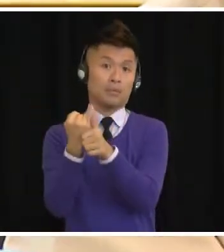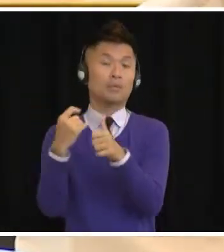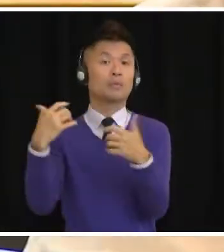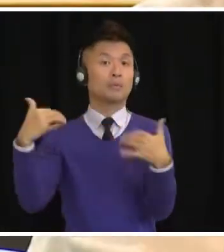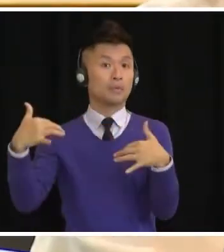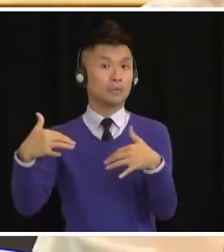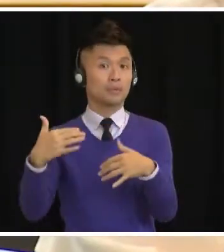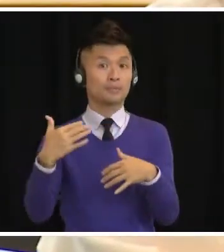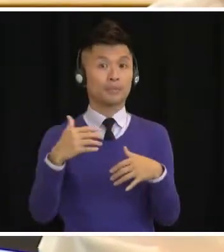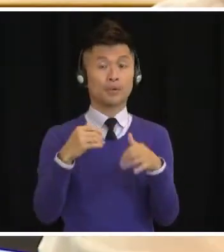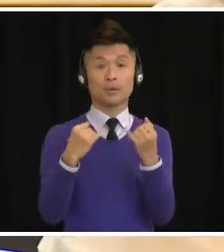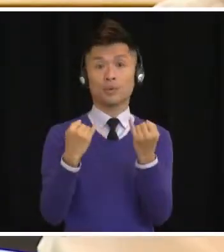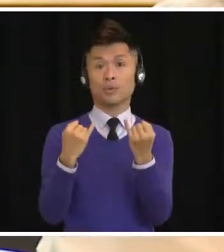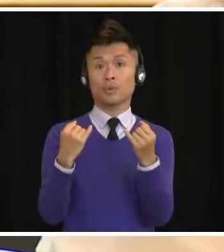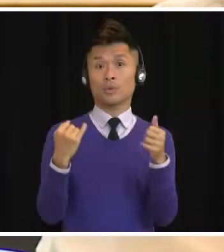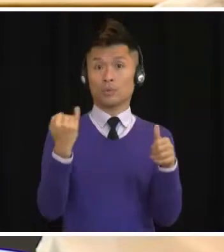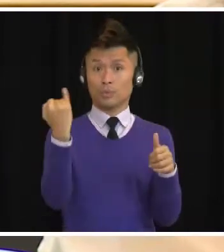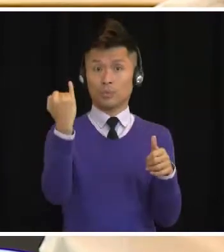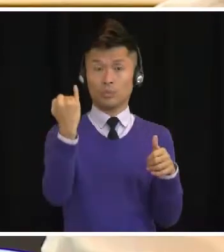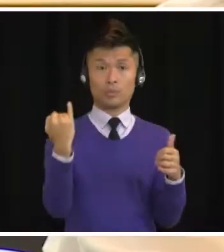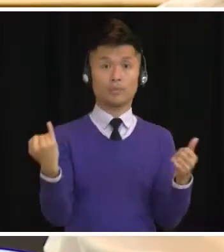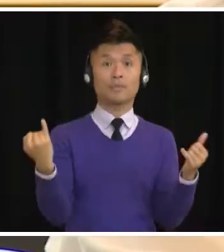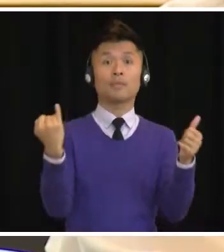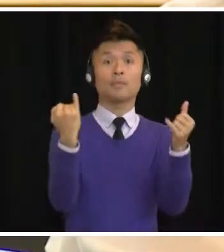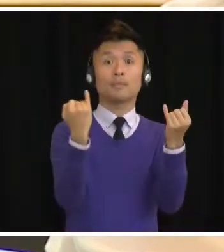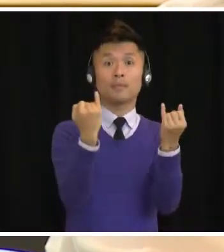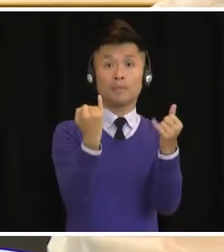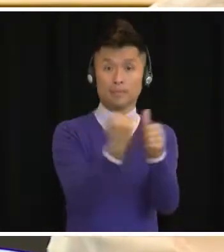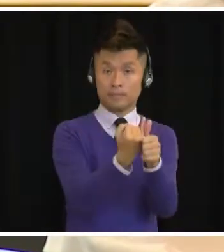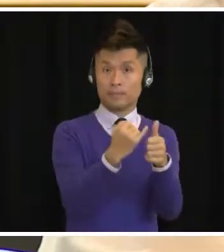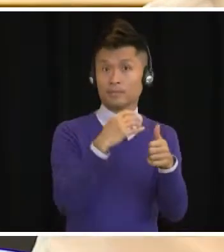also associated with same-sex marriage.